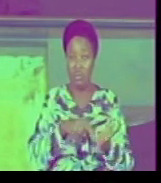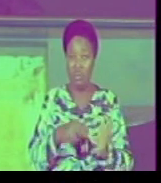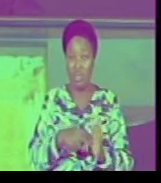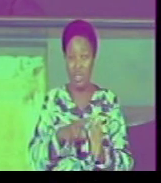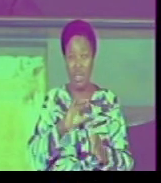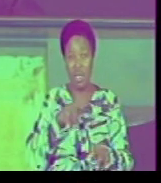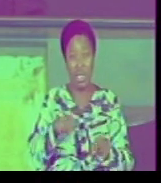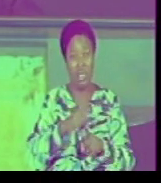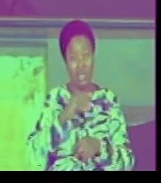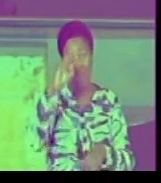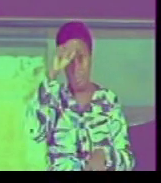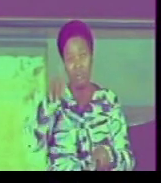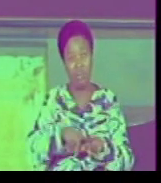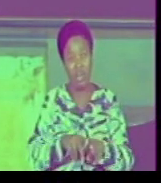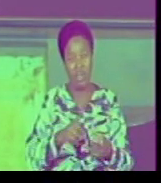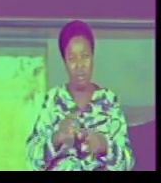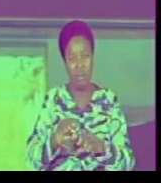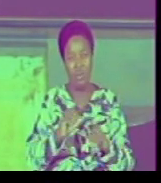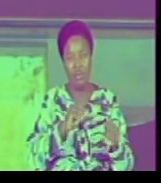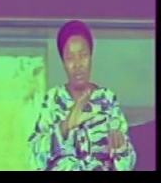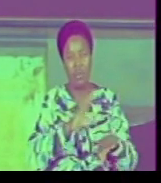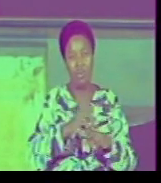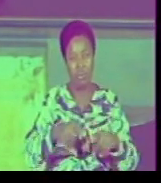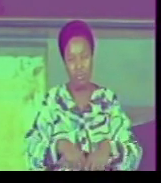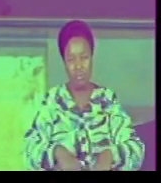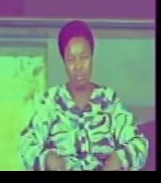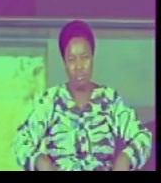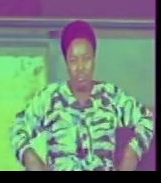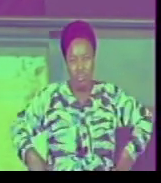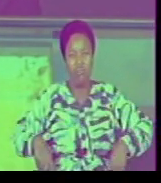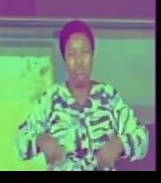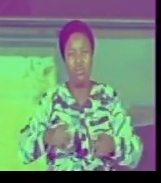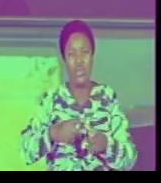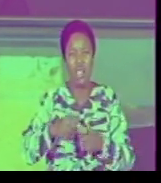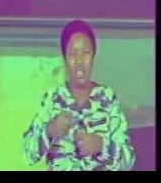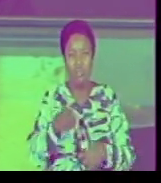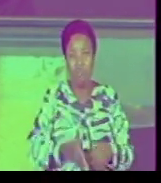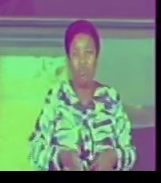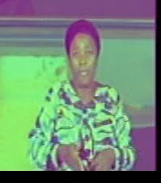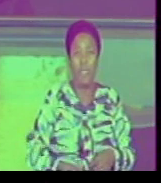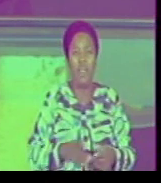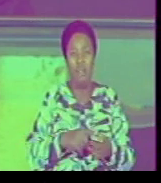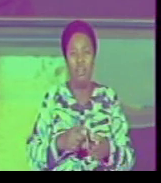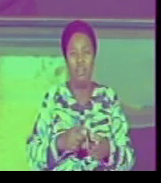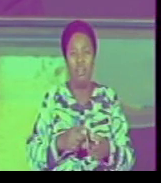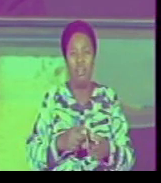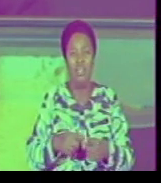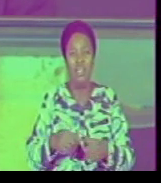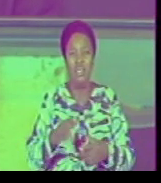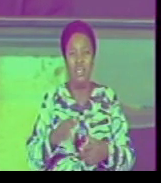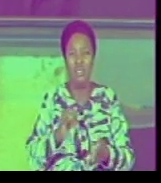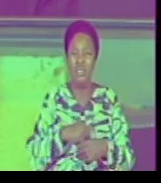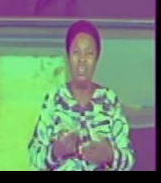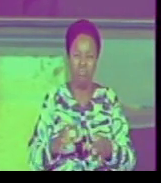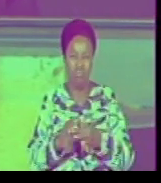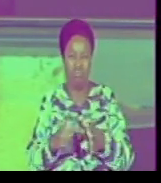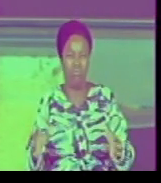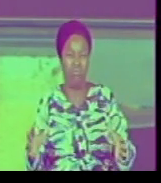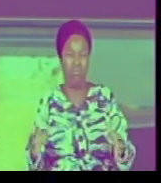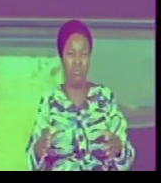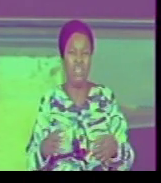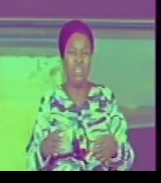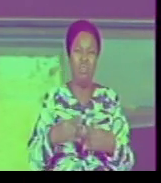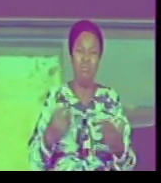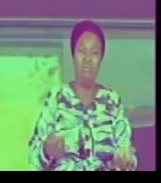is loose. You've lost weight. And you can, if you're trying to walk like that, you'll not be able to walk